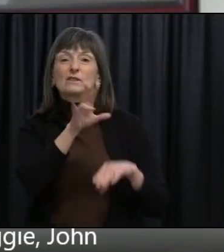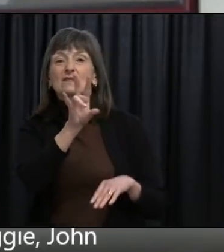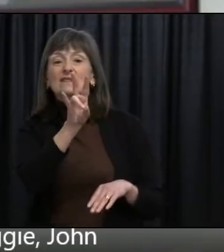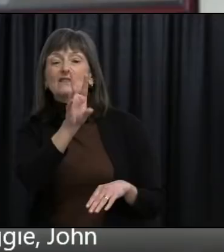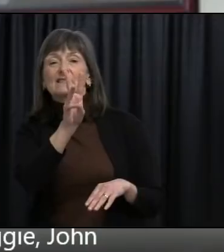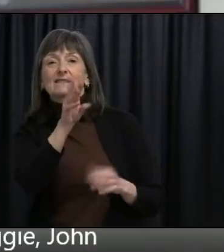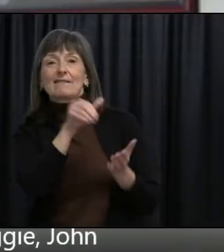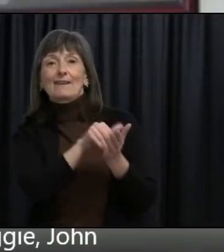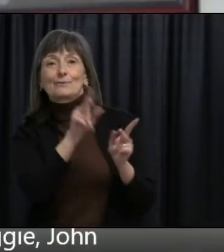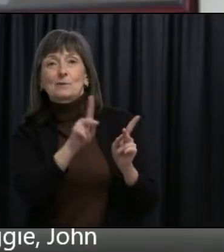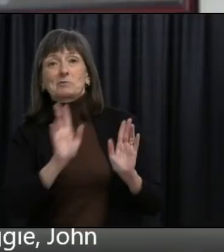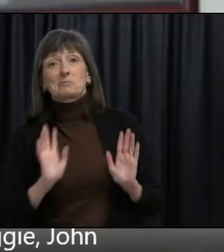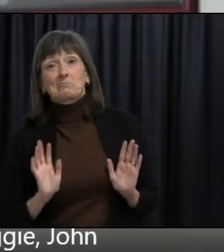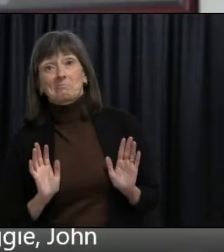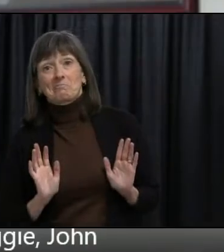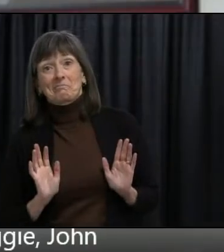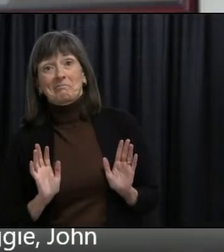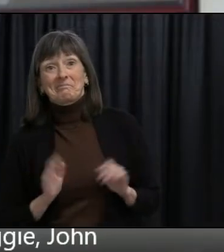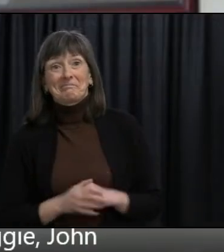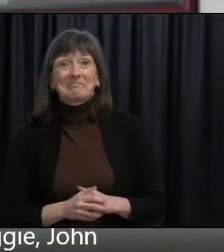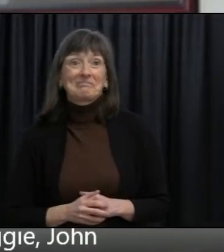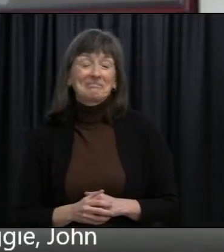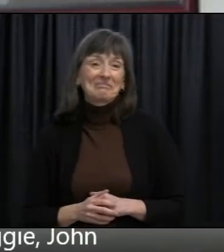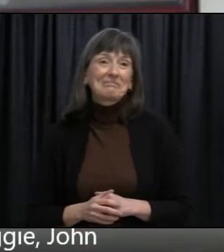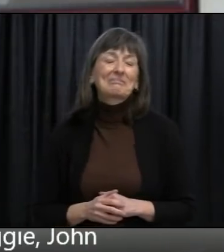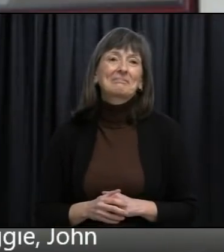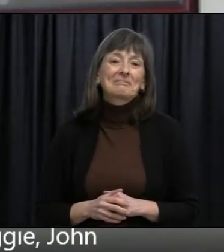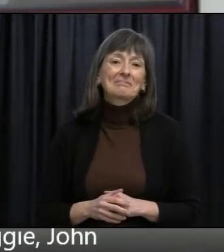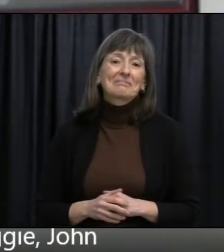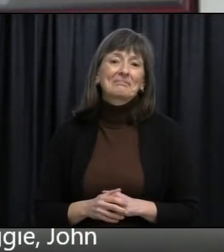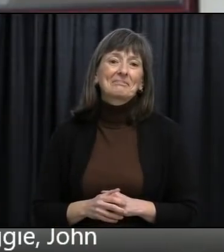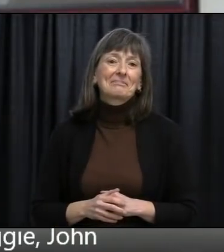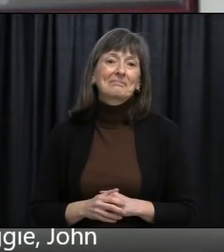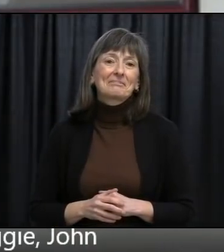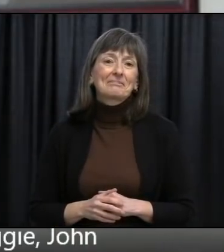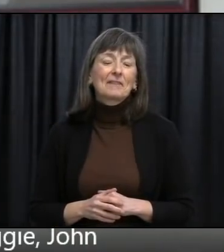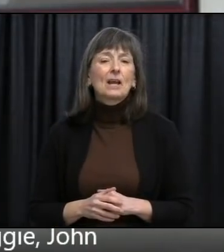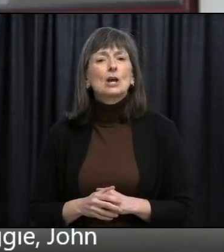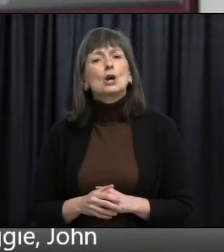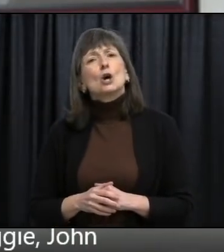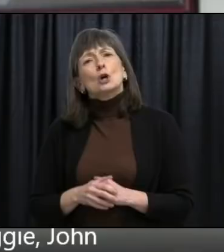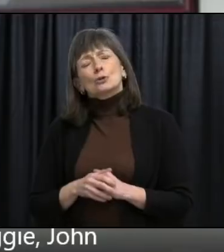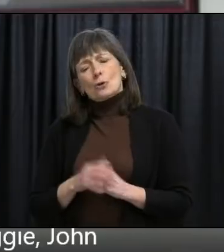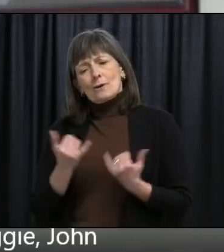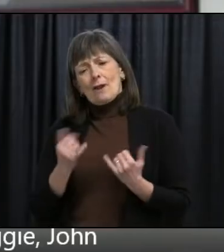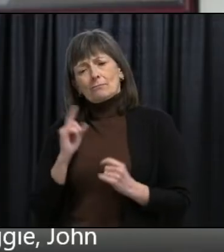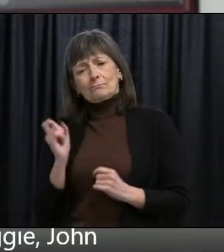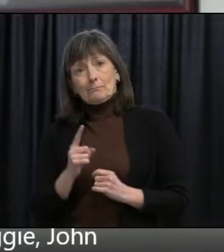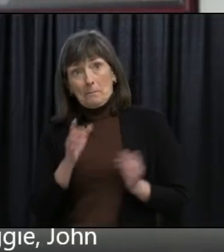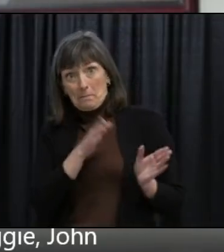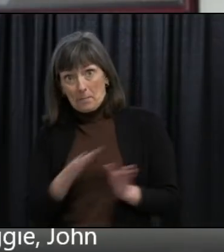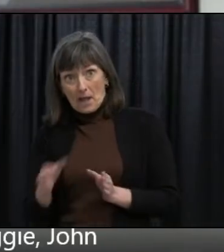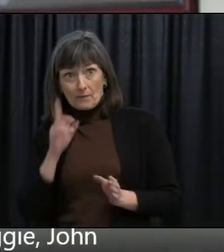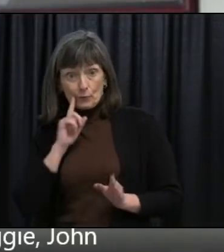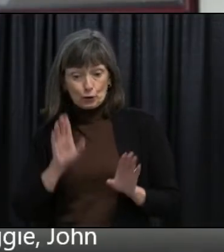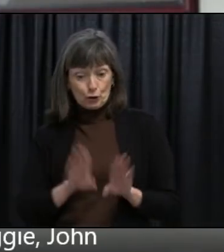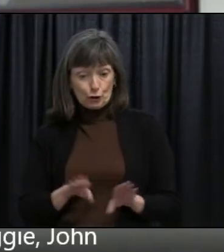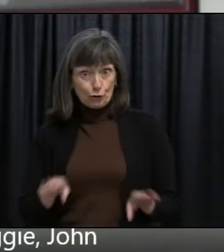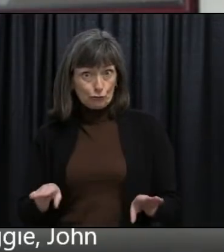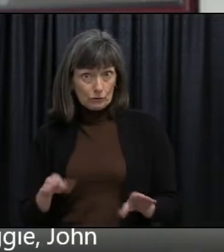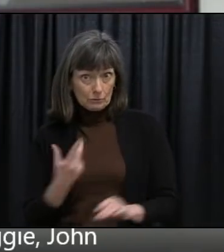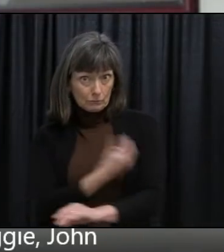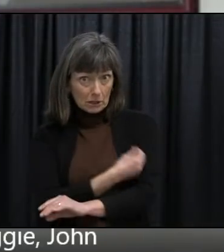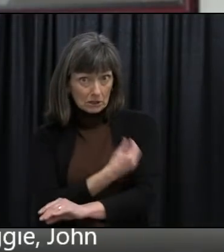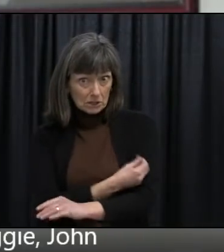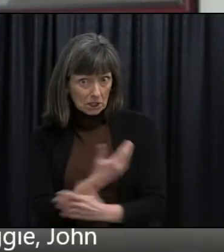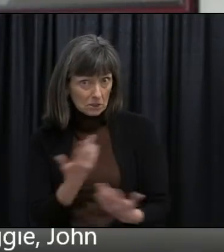And on that, or on, I guess, ages, children getting vaccinated, is there a plan for vaccinating children and how that